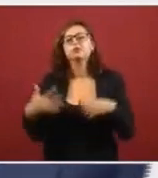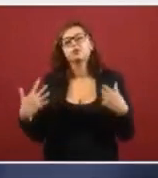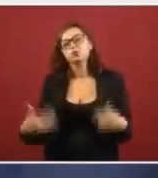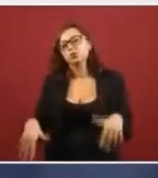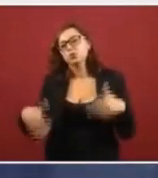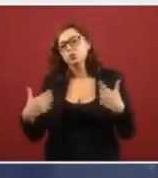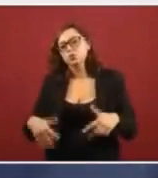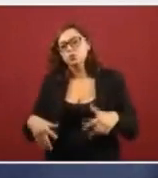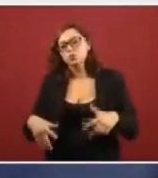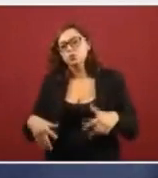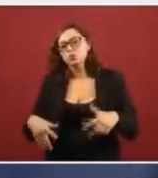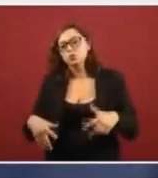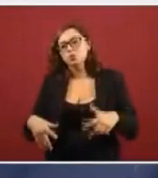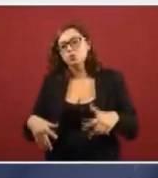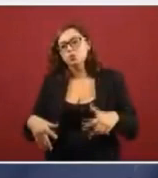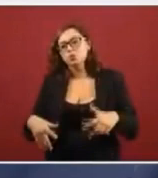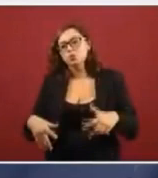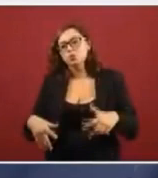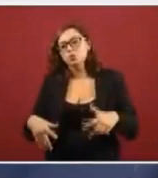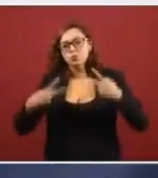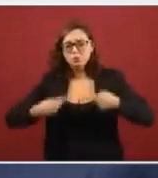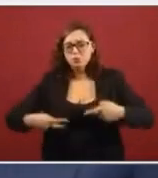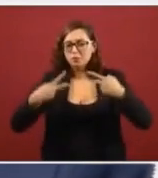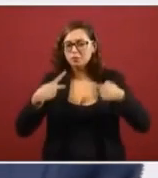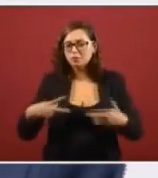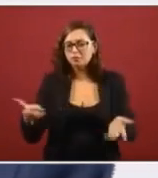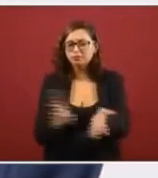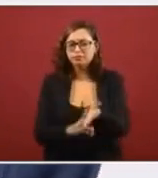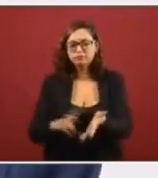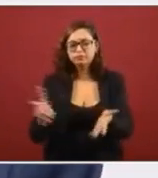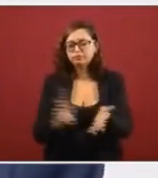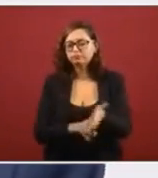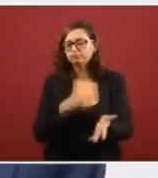are living heroes